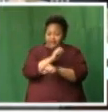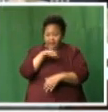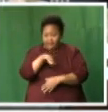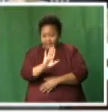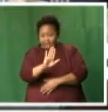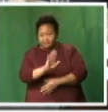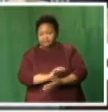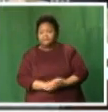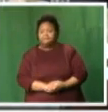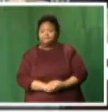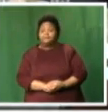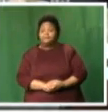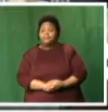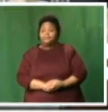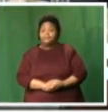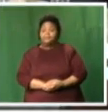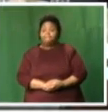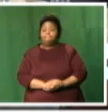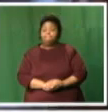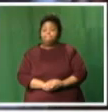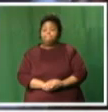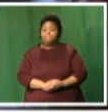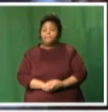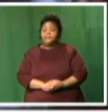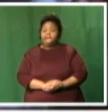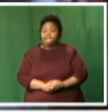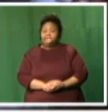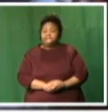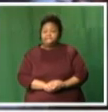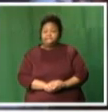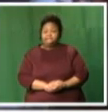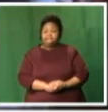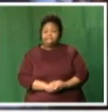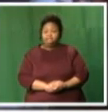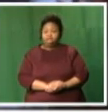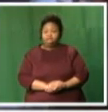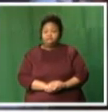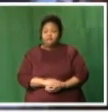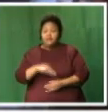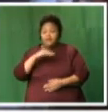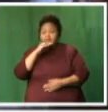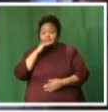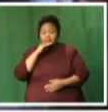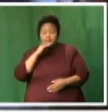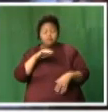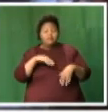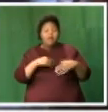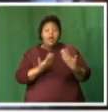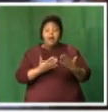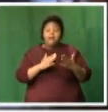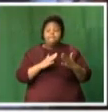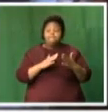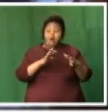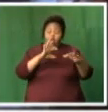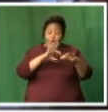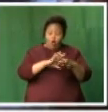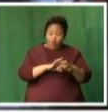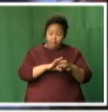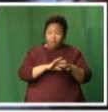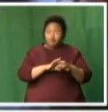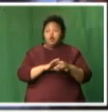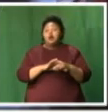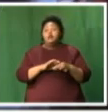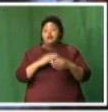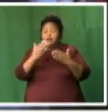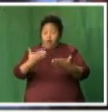le kuletikhungo lesinato tekufikela abantu bese soyadibika bayamthatha ke sebambeka la kusuka